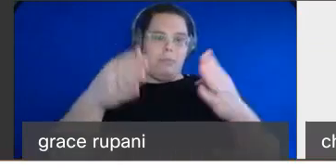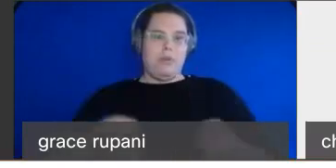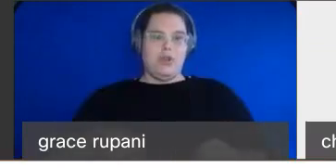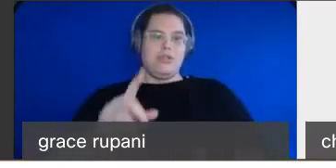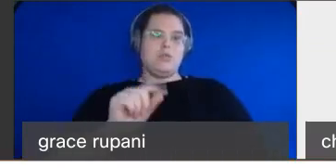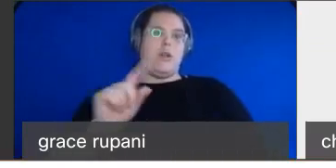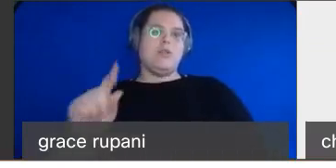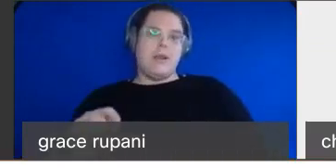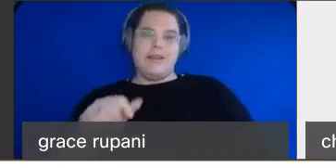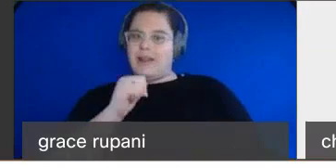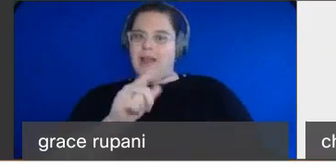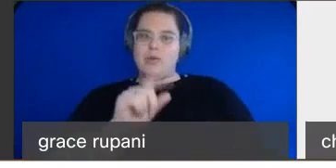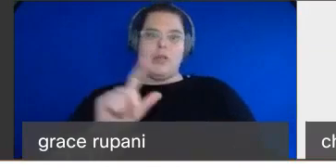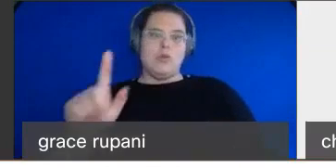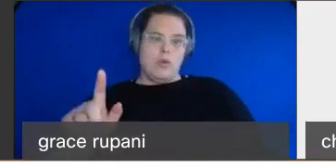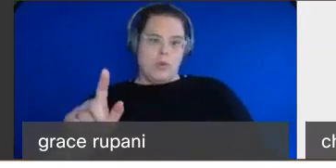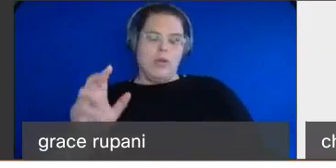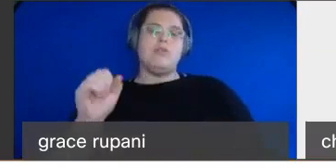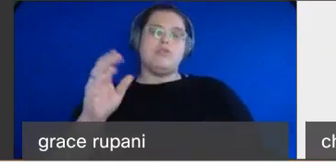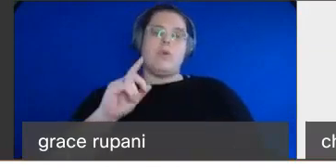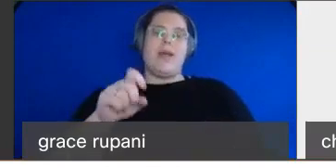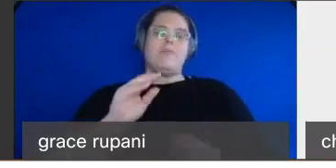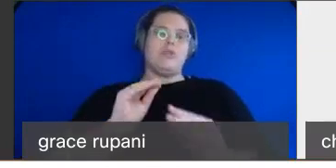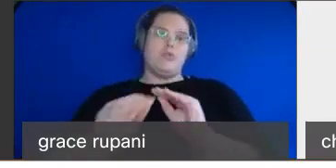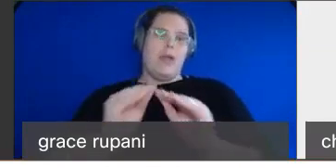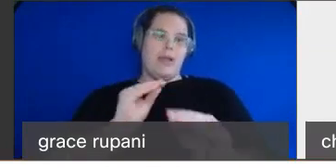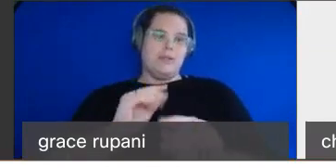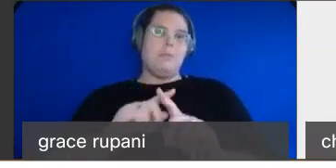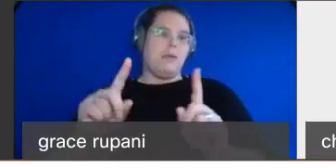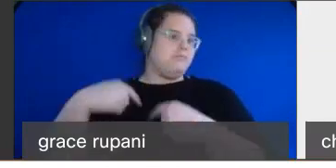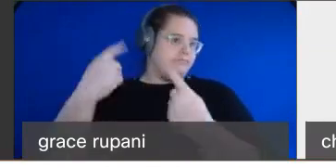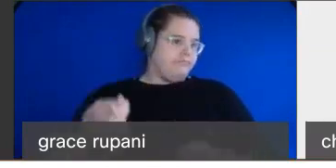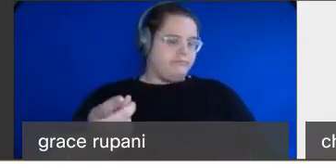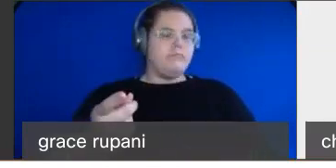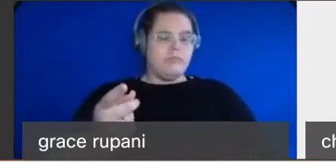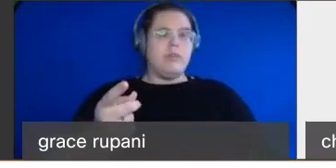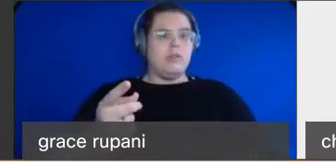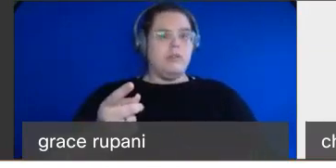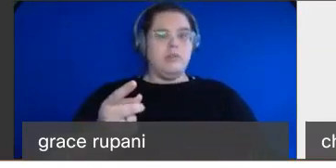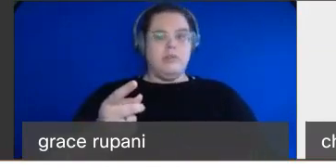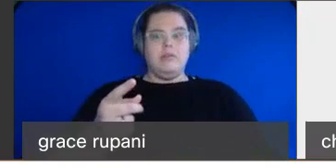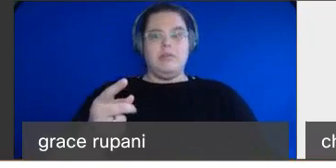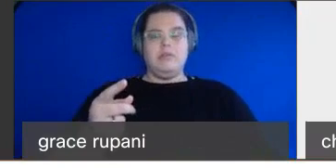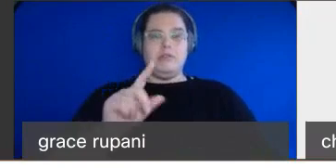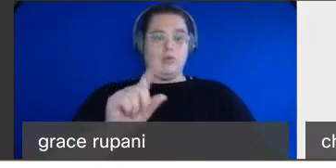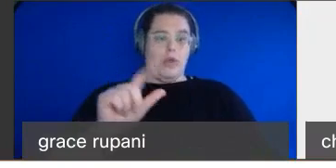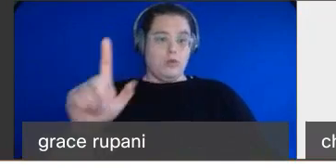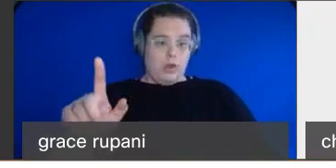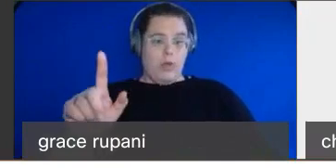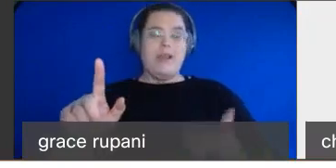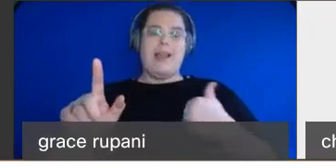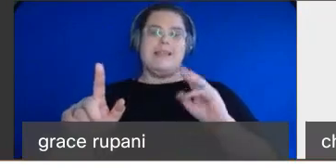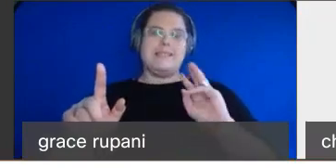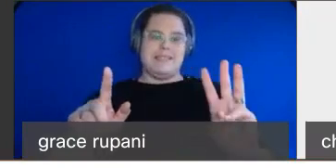2020. So I'll need to correct that by 1, but there have been 6 to date, primarily in supported